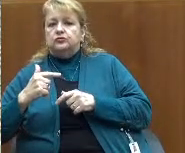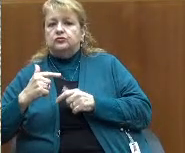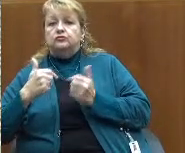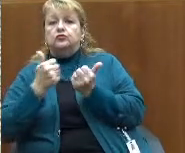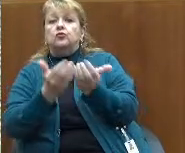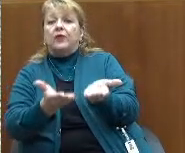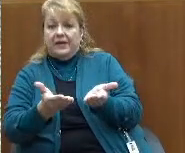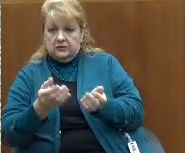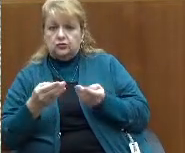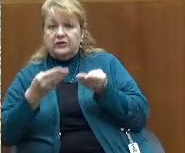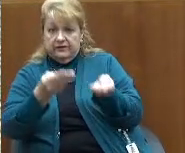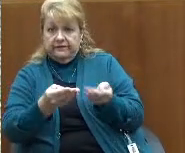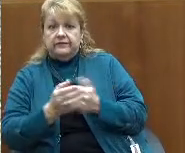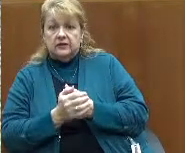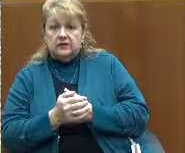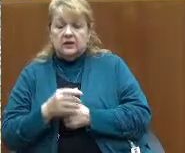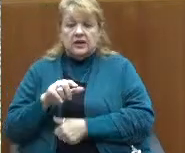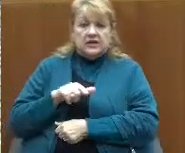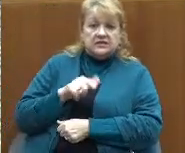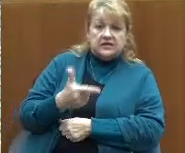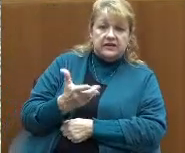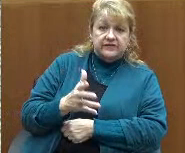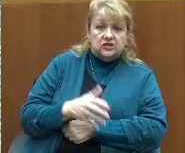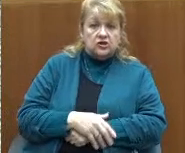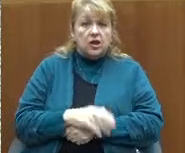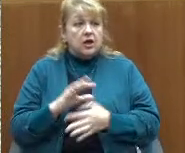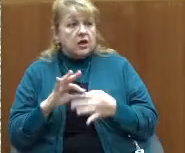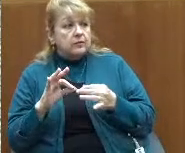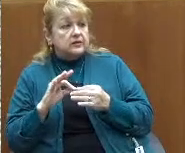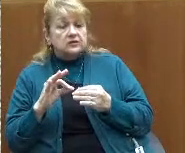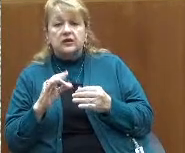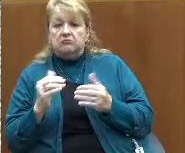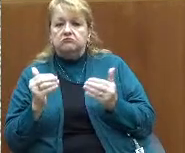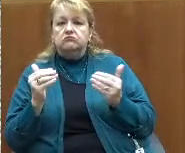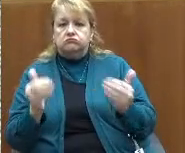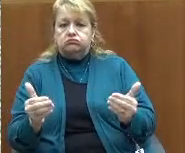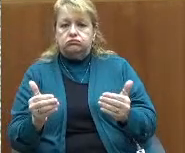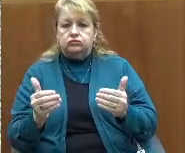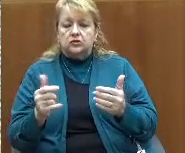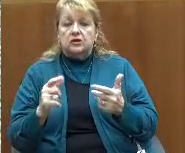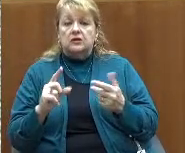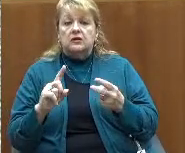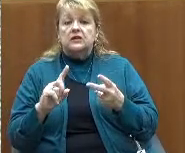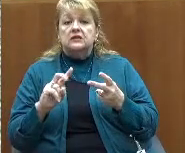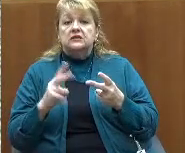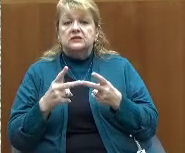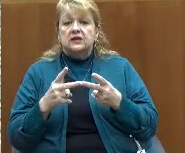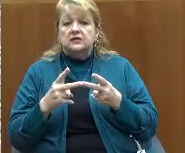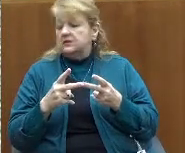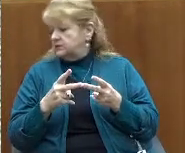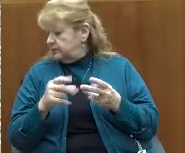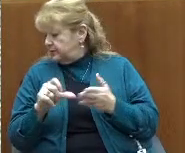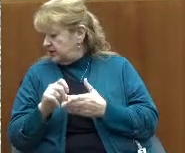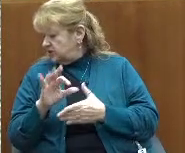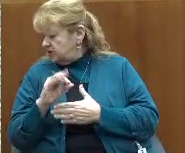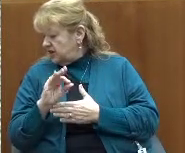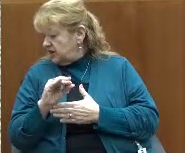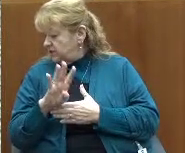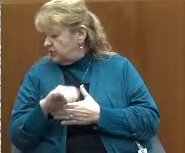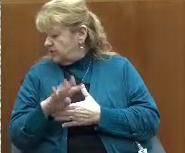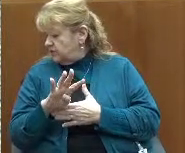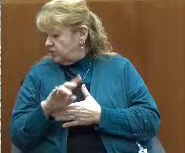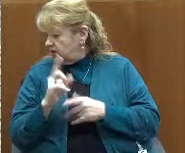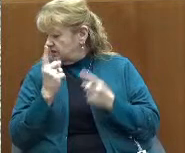Any objection, comments, objections? Okay, motion carries. Your next item is on page 90, item